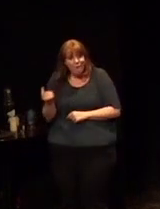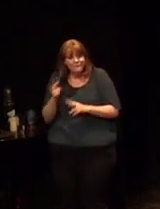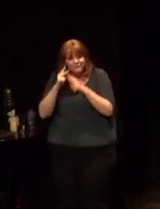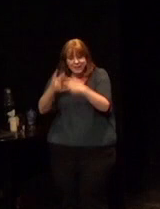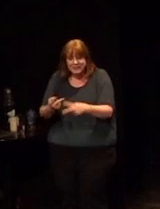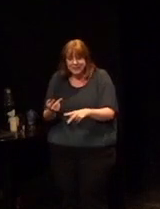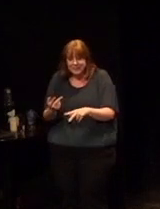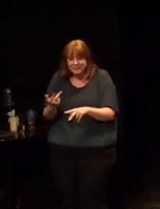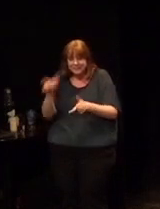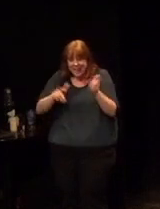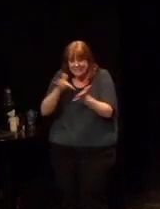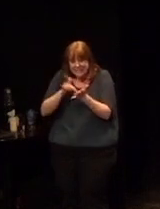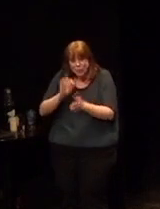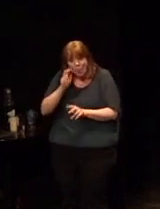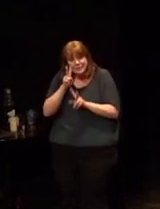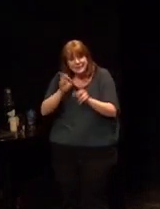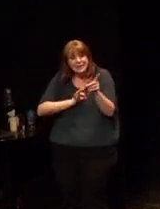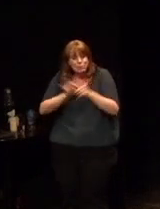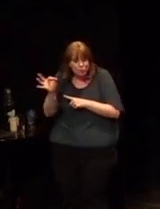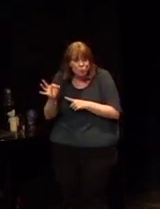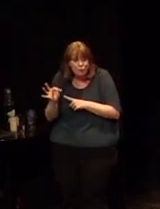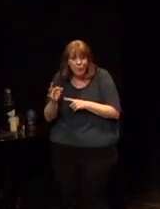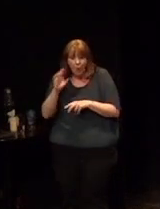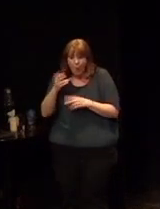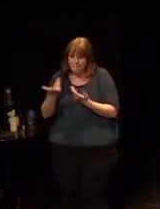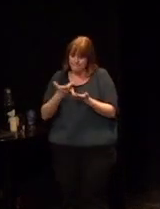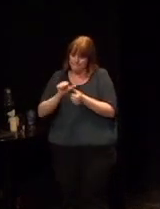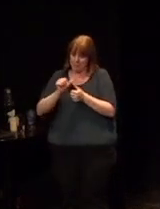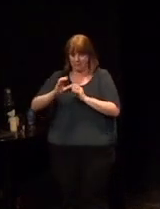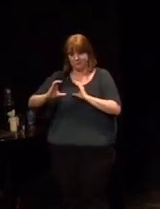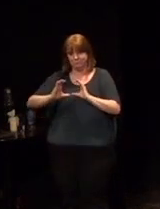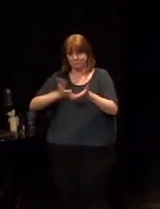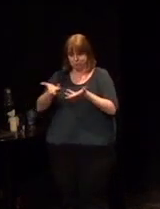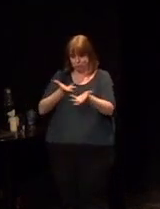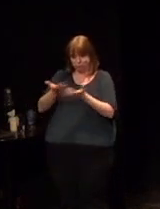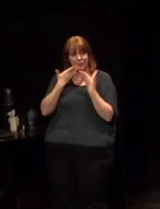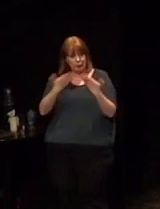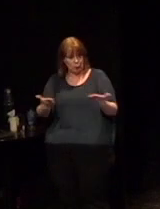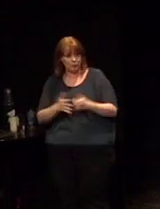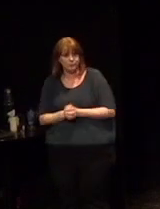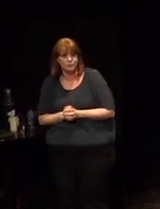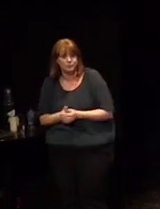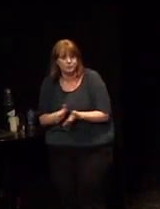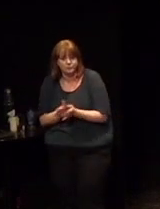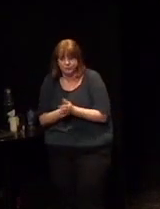the Science Centre and see improvements, and that there's a better dialogue with us all. Thank you.